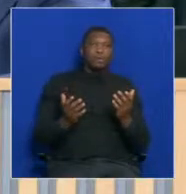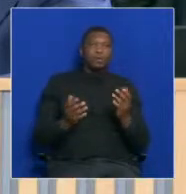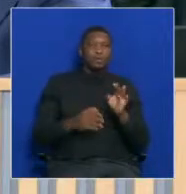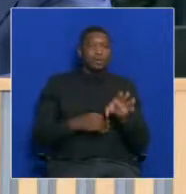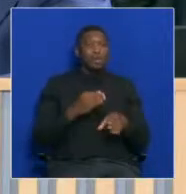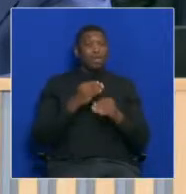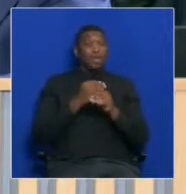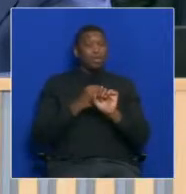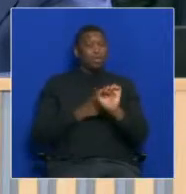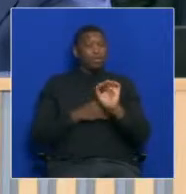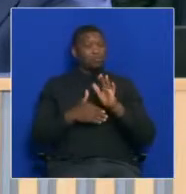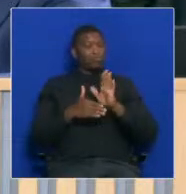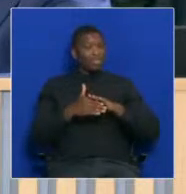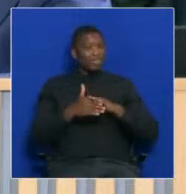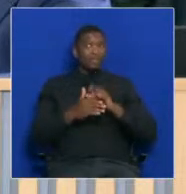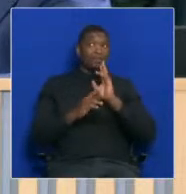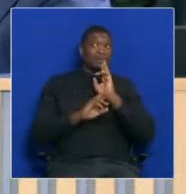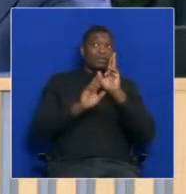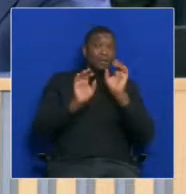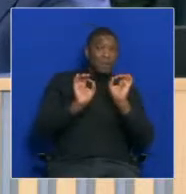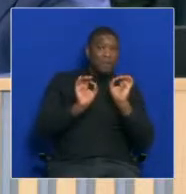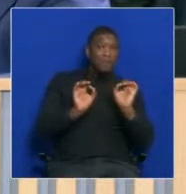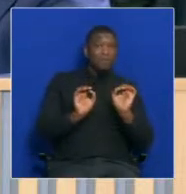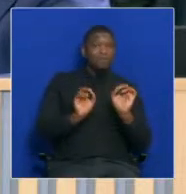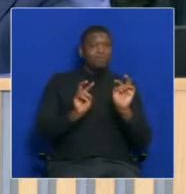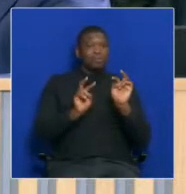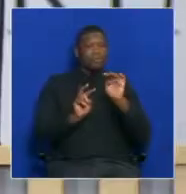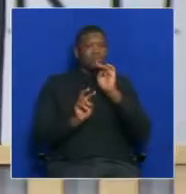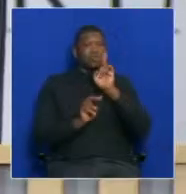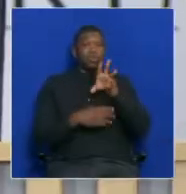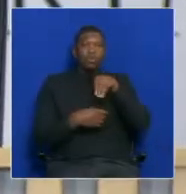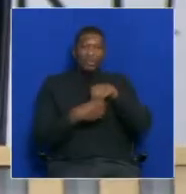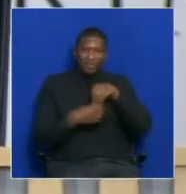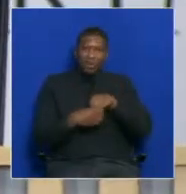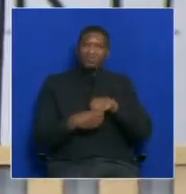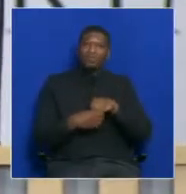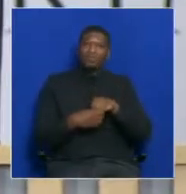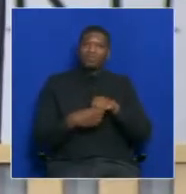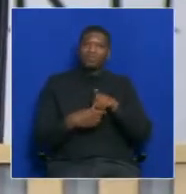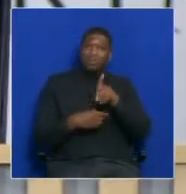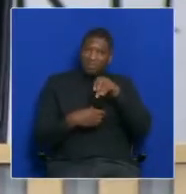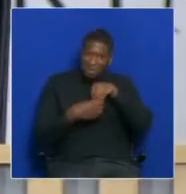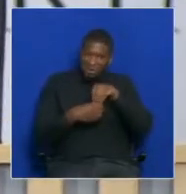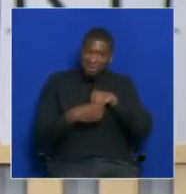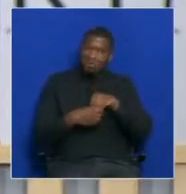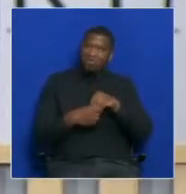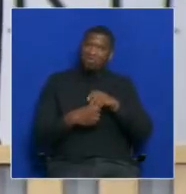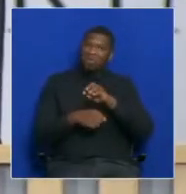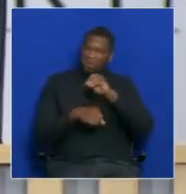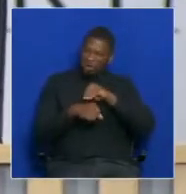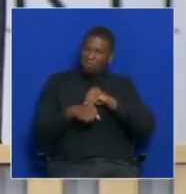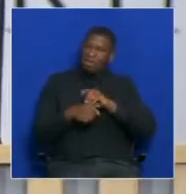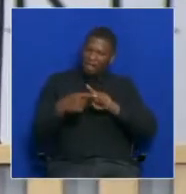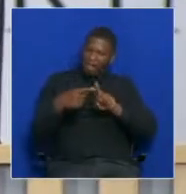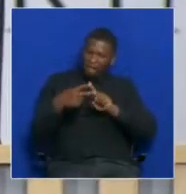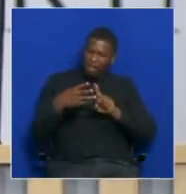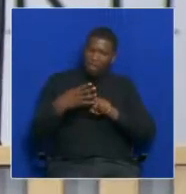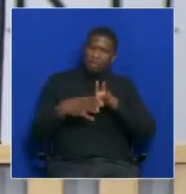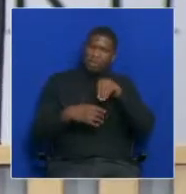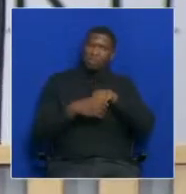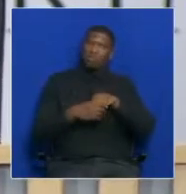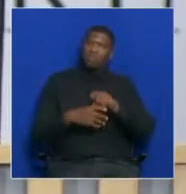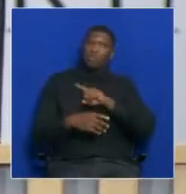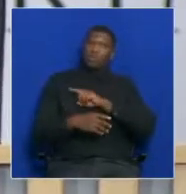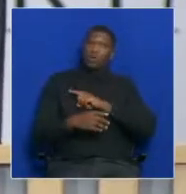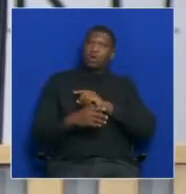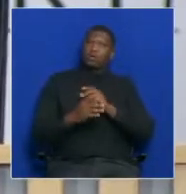anything, it looks like you were part of the problem. You were part of the reason why the manual was not